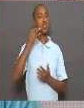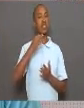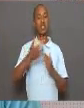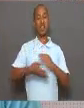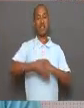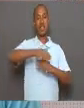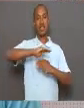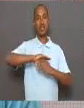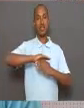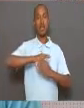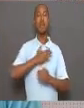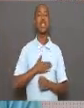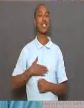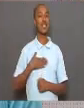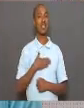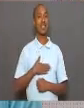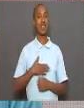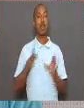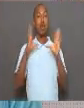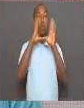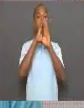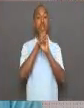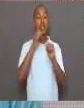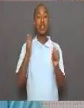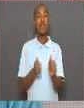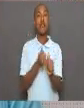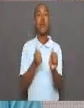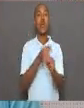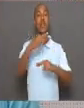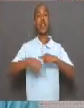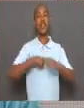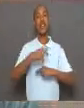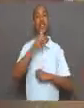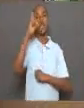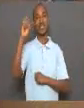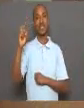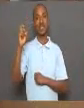covered. Please complete the following reactions.